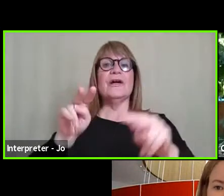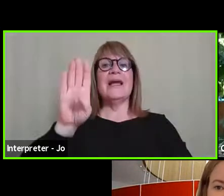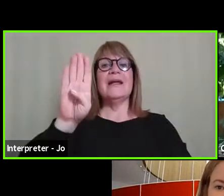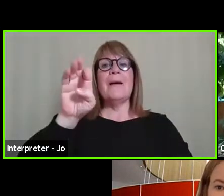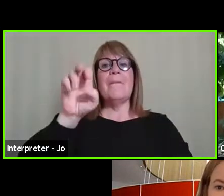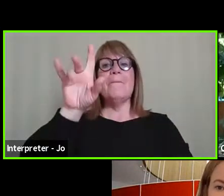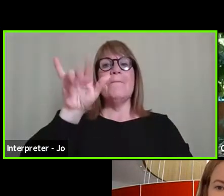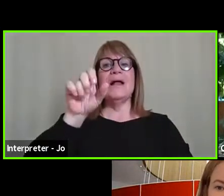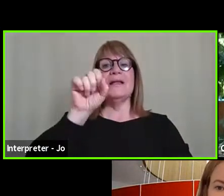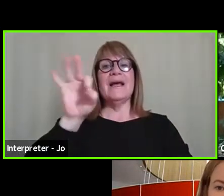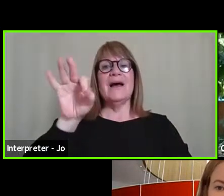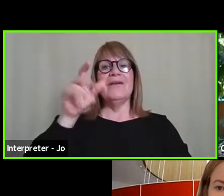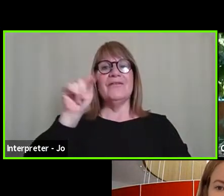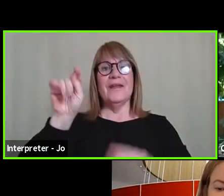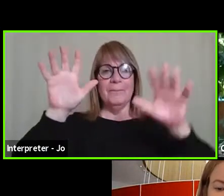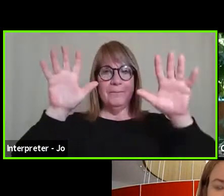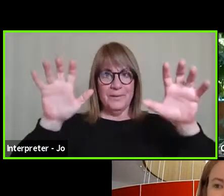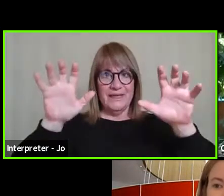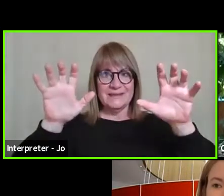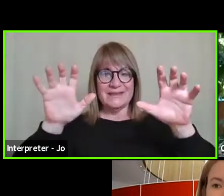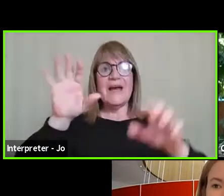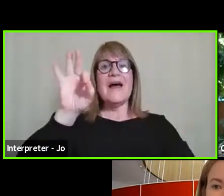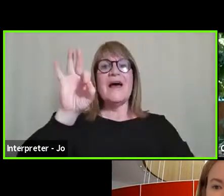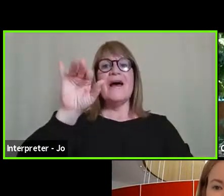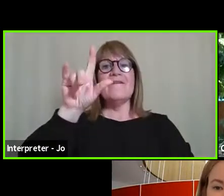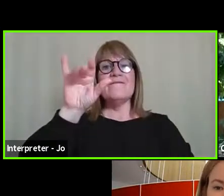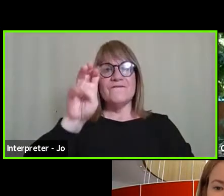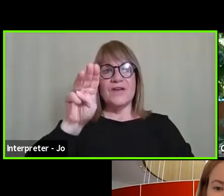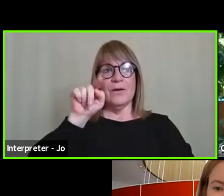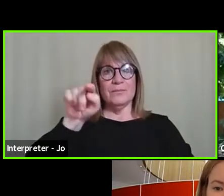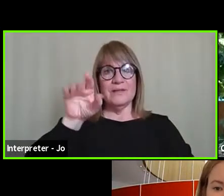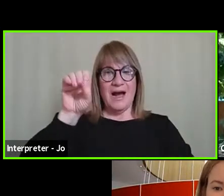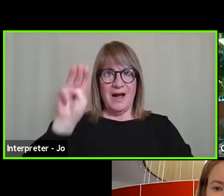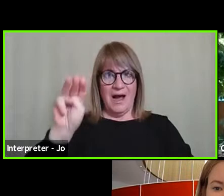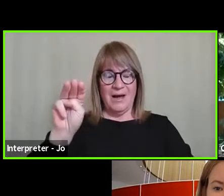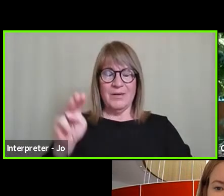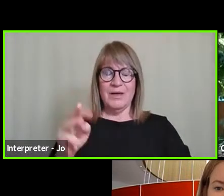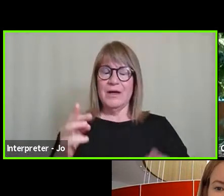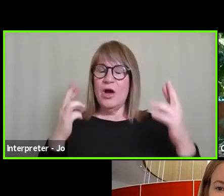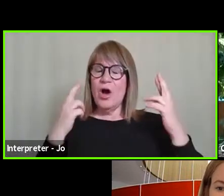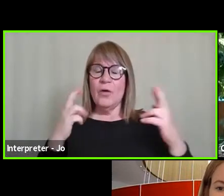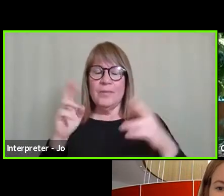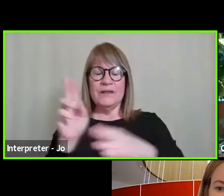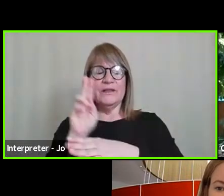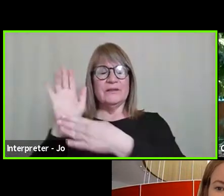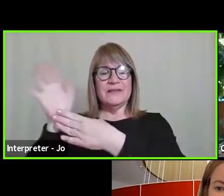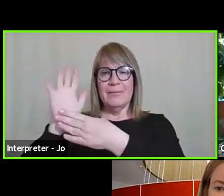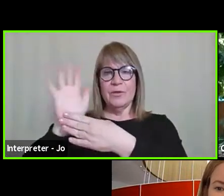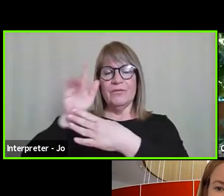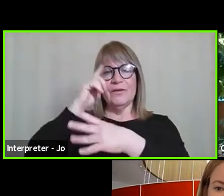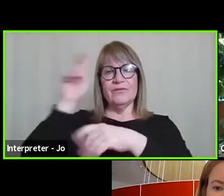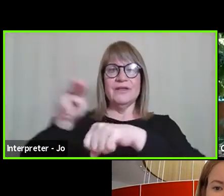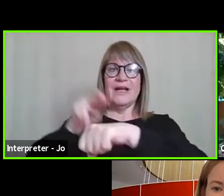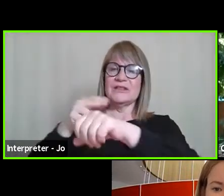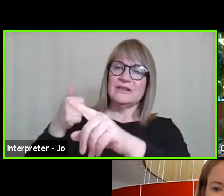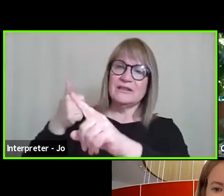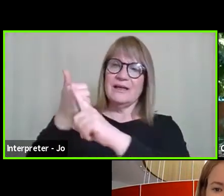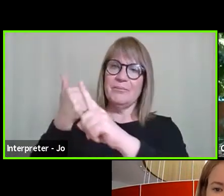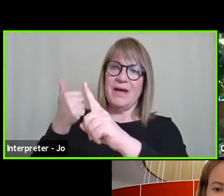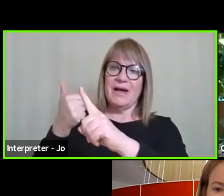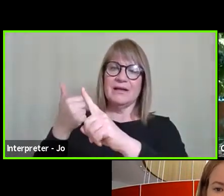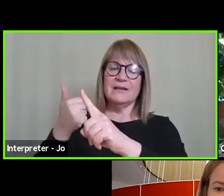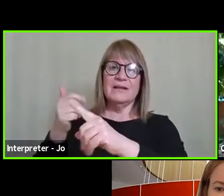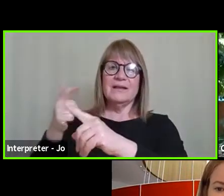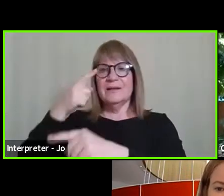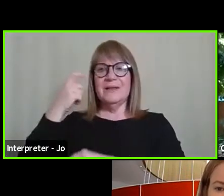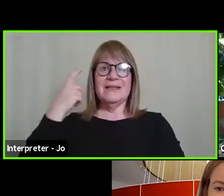um and our hope is used to use that film for a national impact strategy around this issue to tie in what's happened in